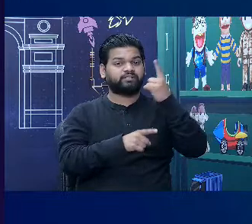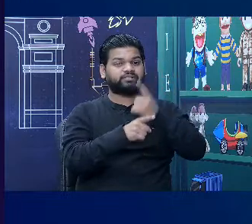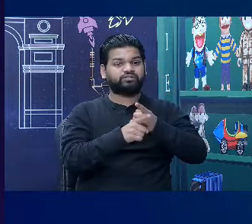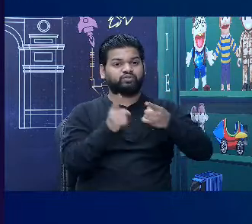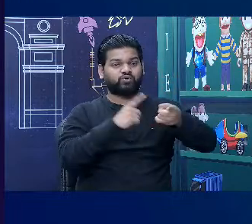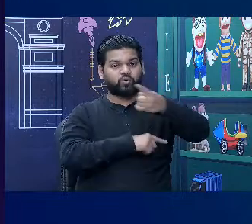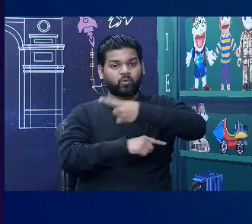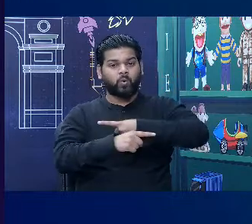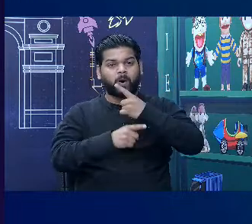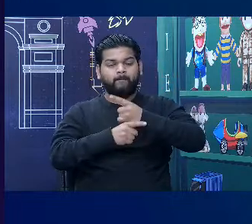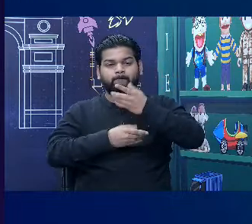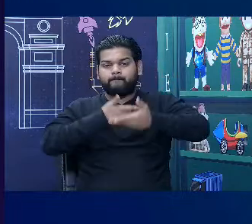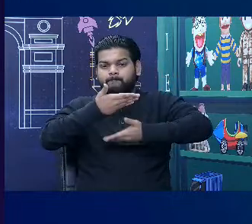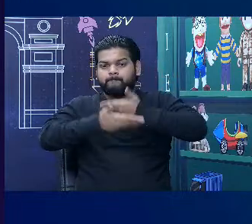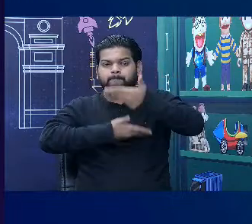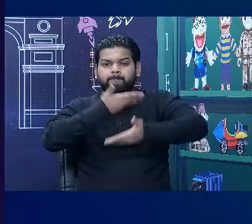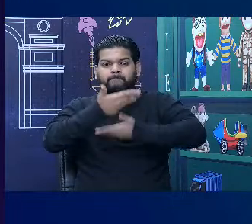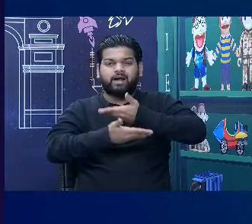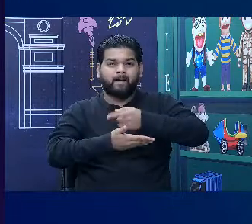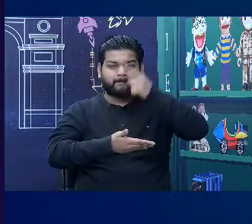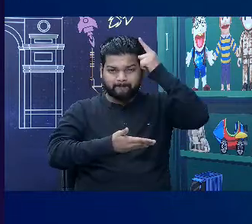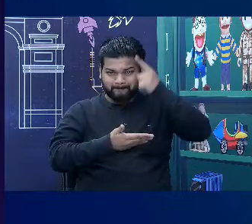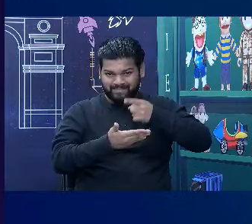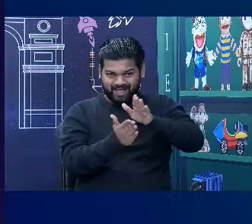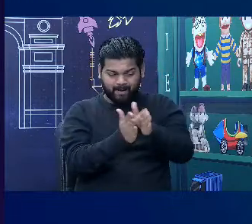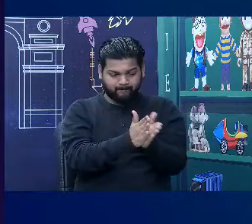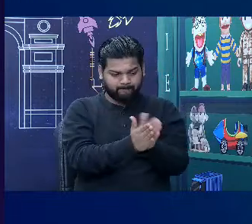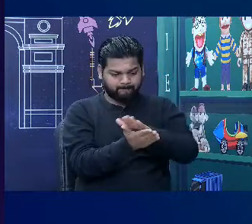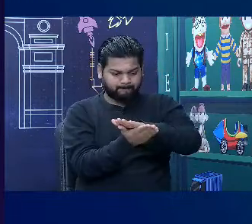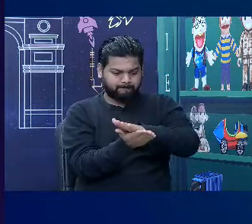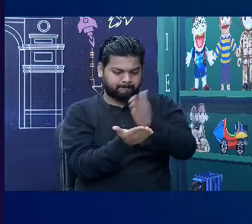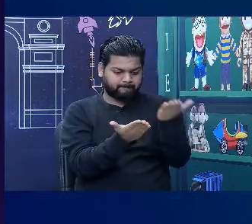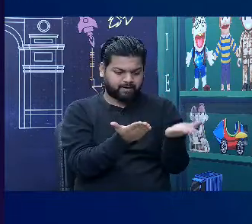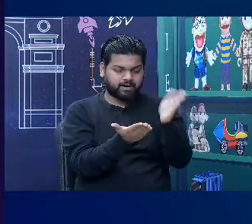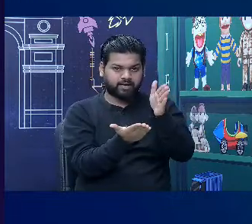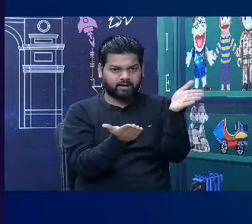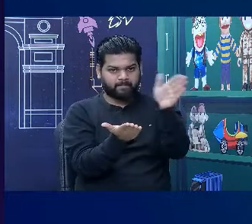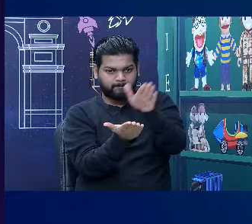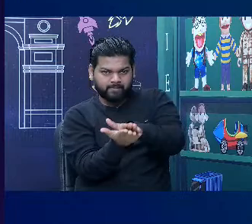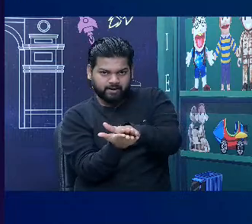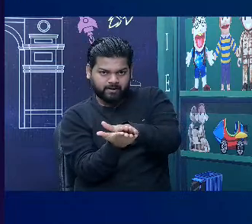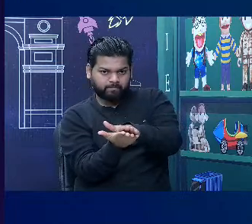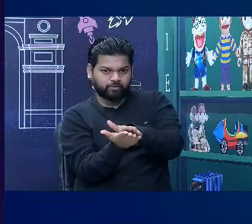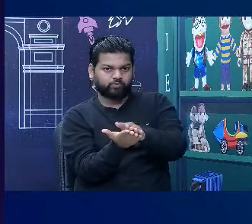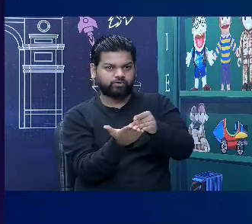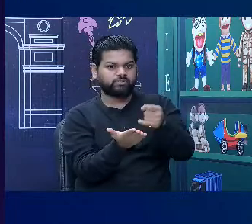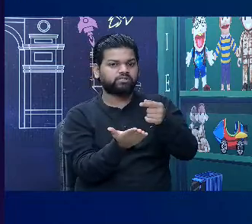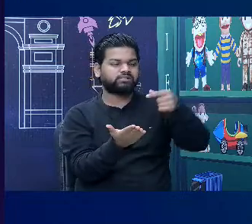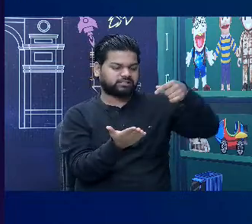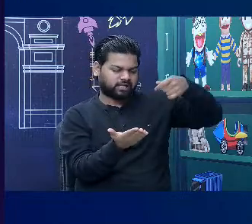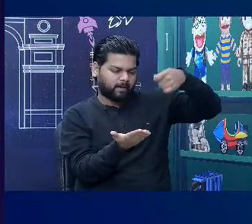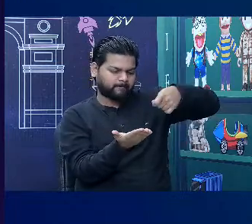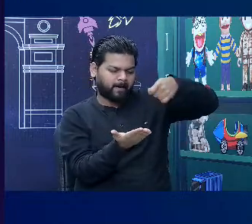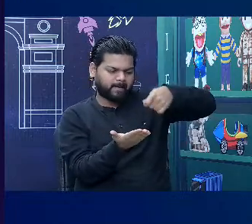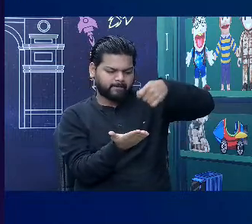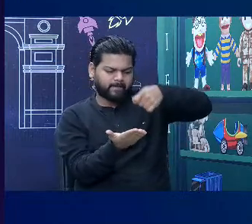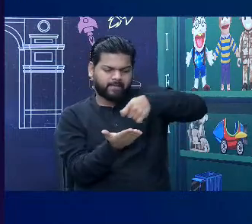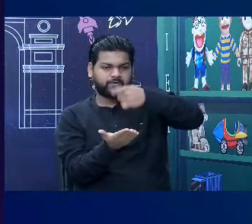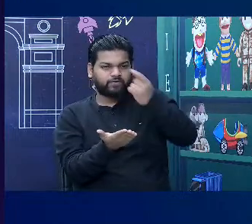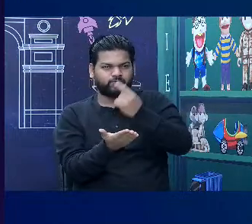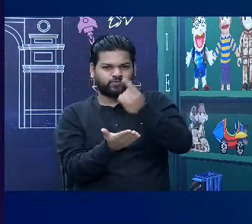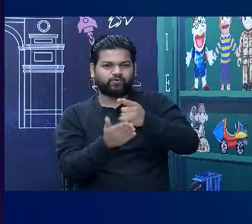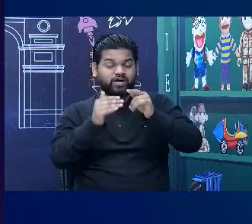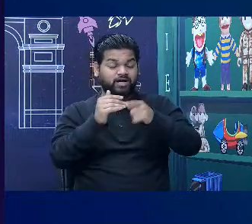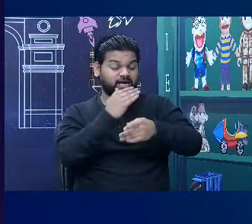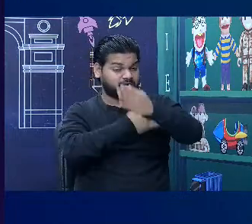here, and this is a stylus which is used to write down this Braille script. Braille script. So we should take special care of the special